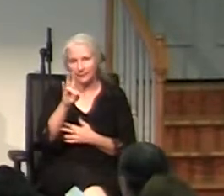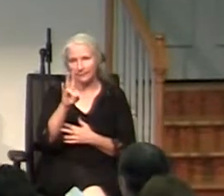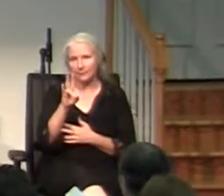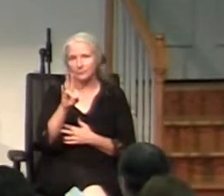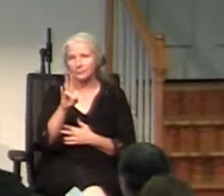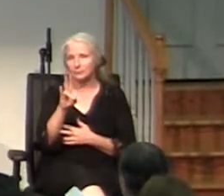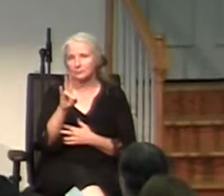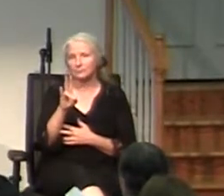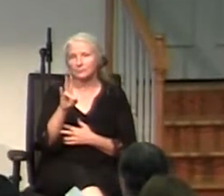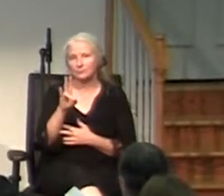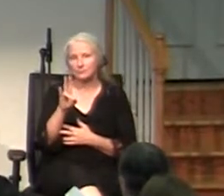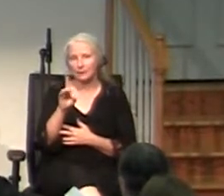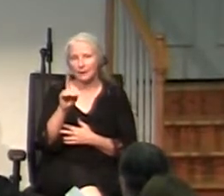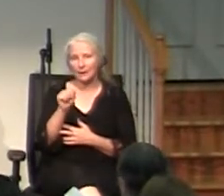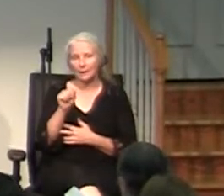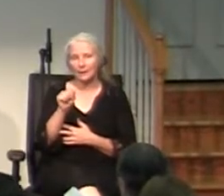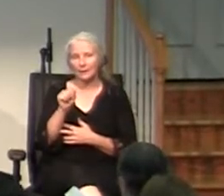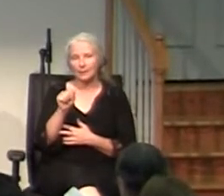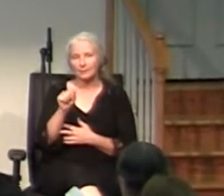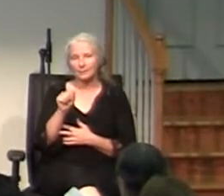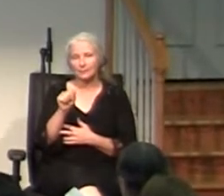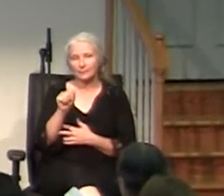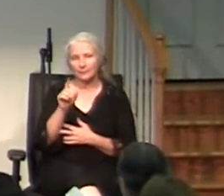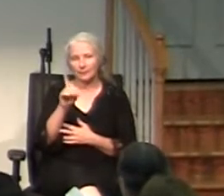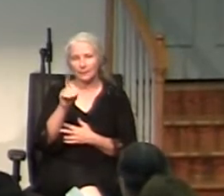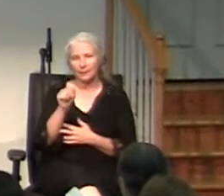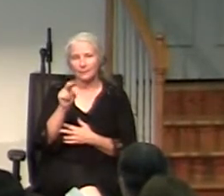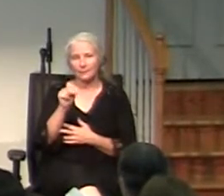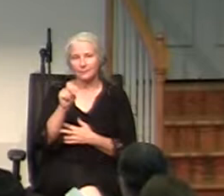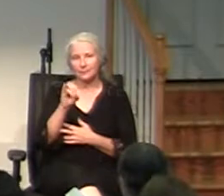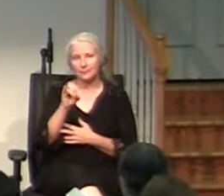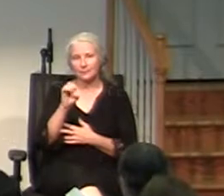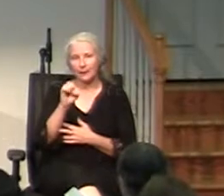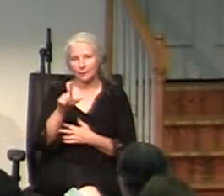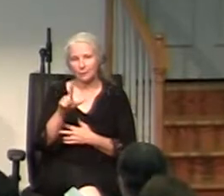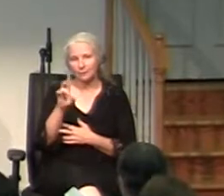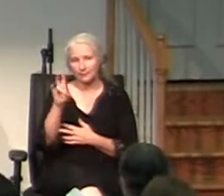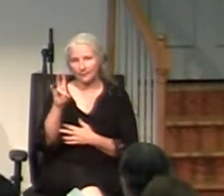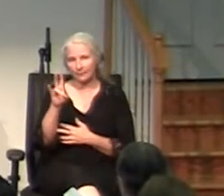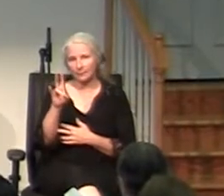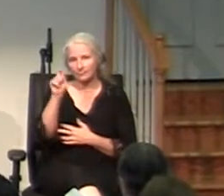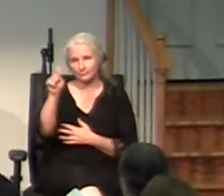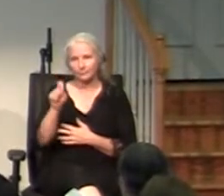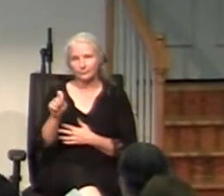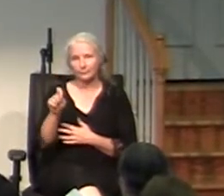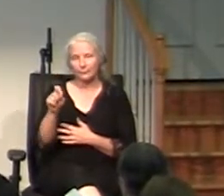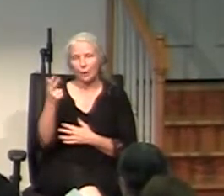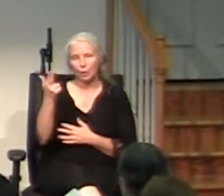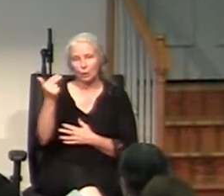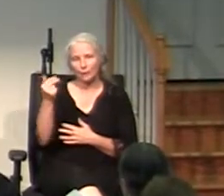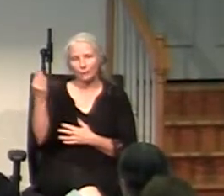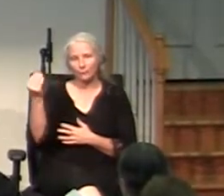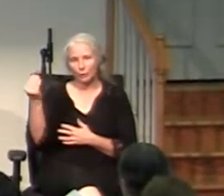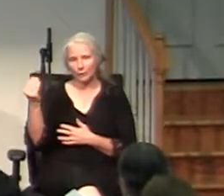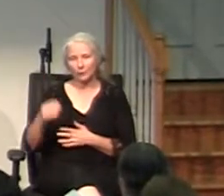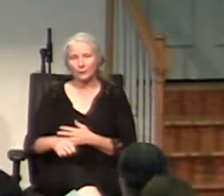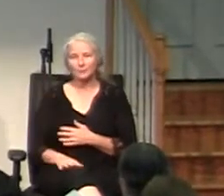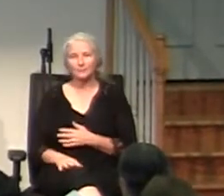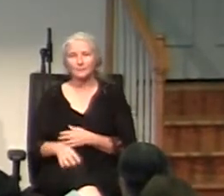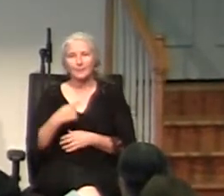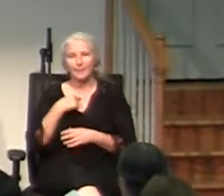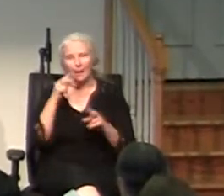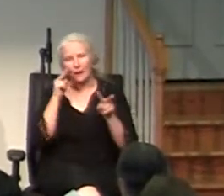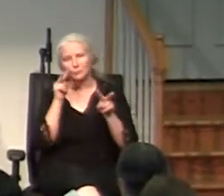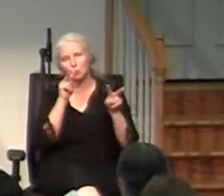And notice that in verse 13 and 14, we have Christ coming as the Son of Man. He says, I was watching in the